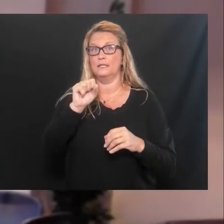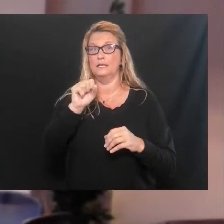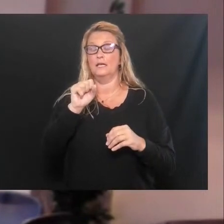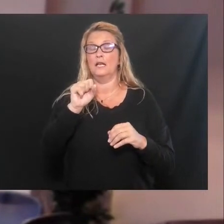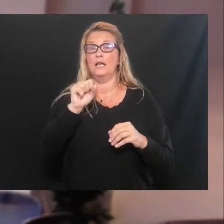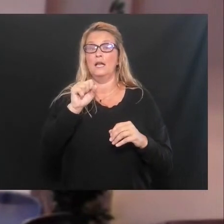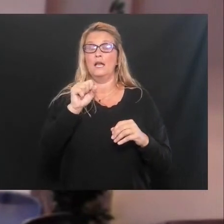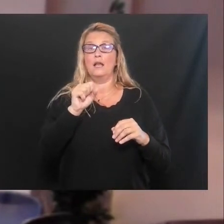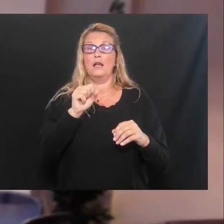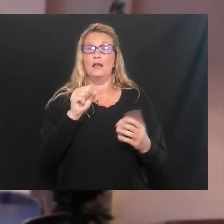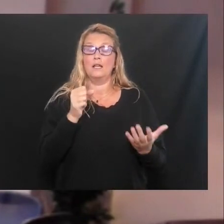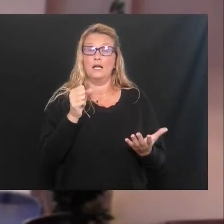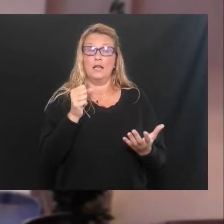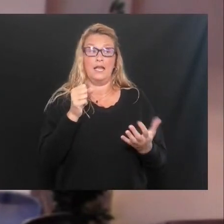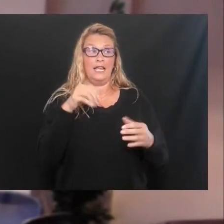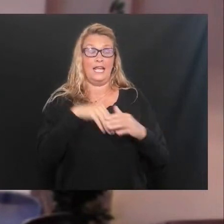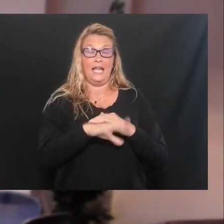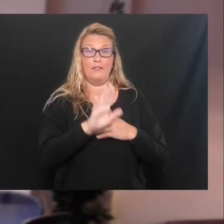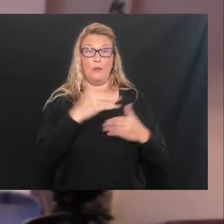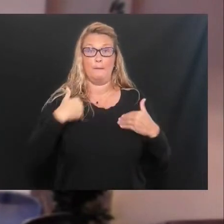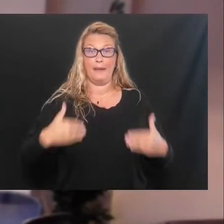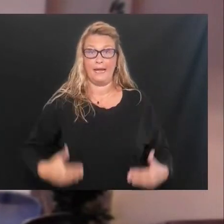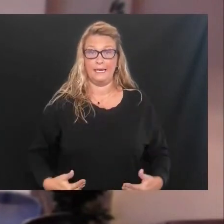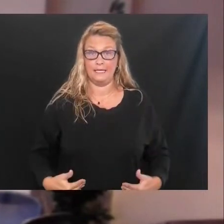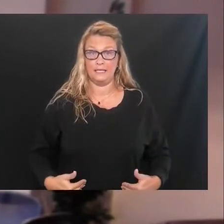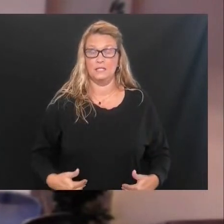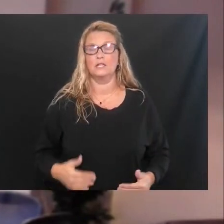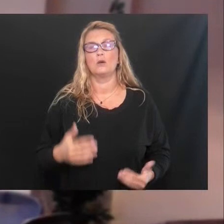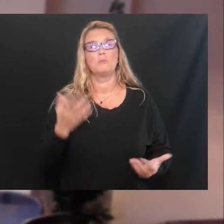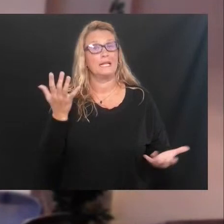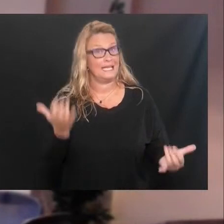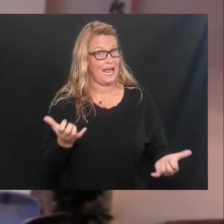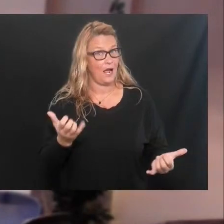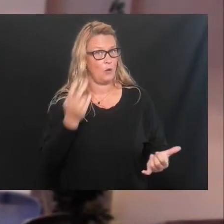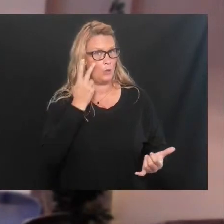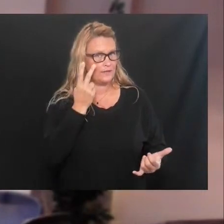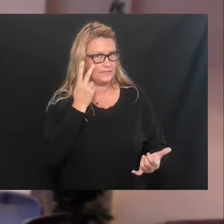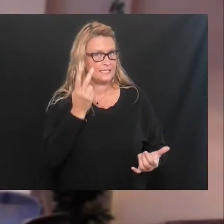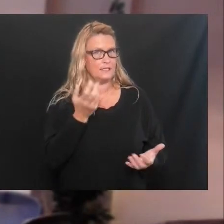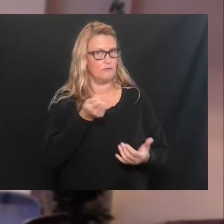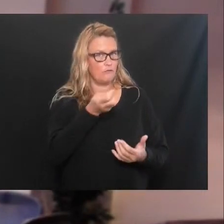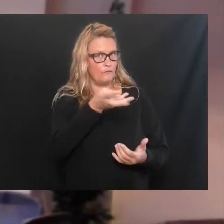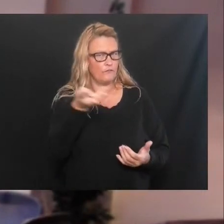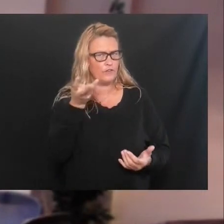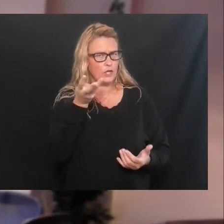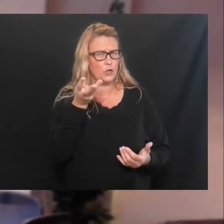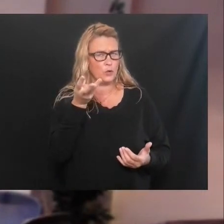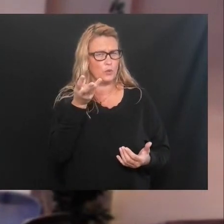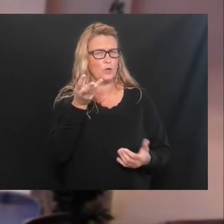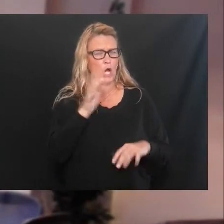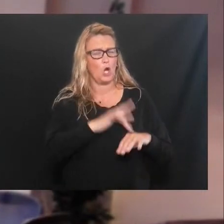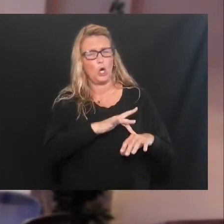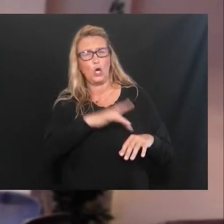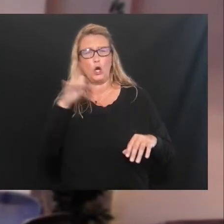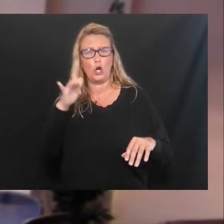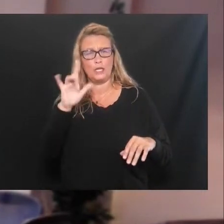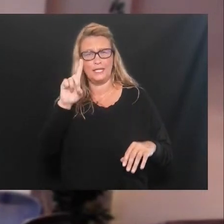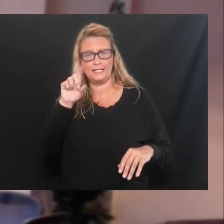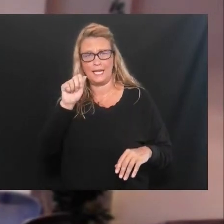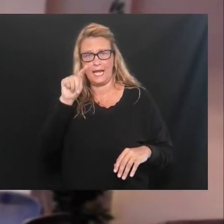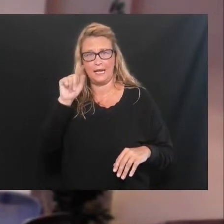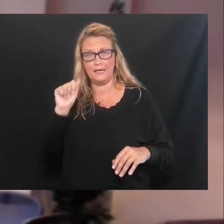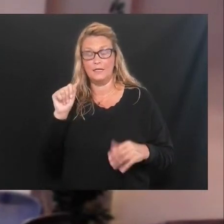protein related to vaccines. And what we've seen in some of our early data that is still